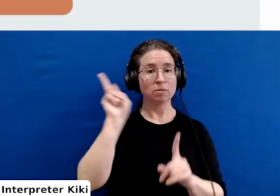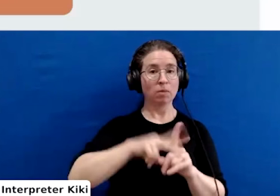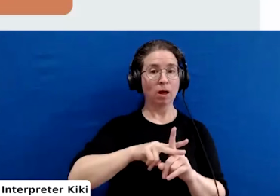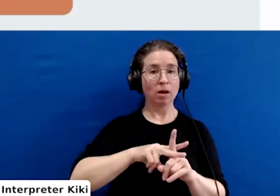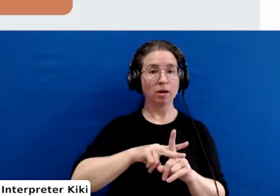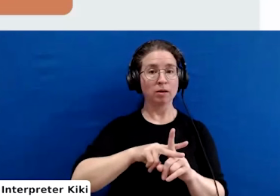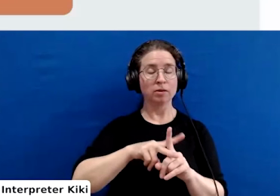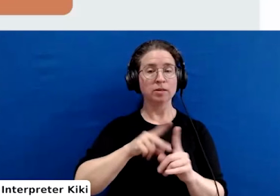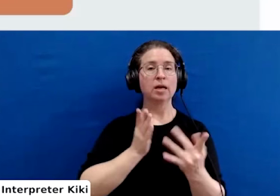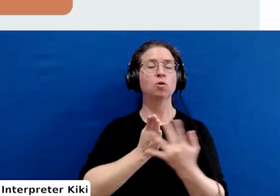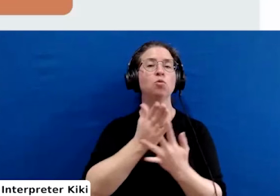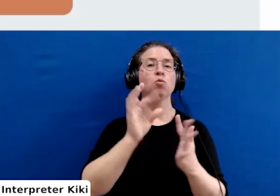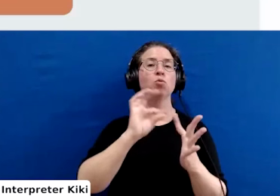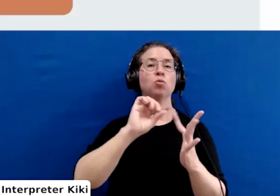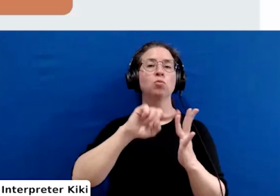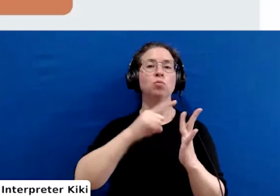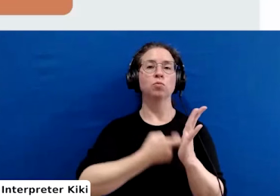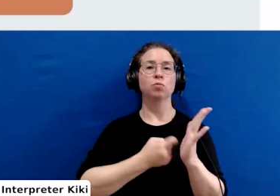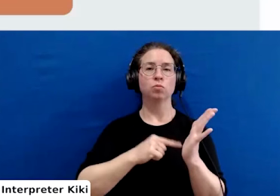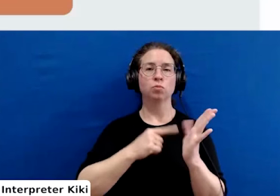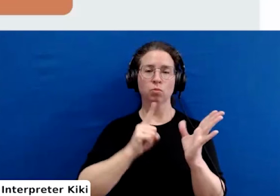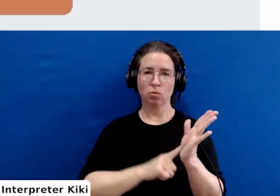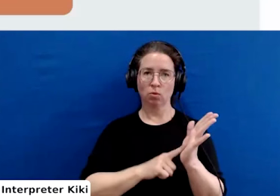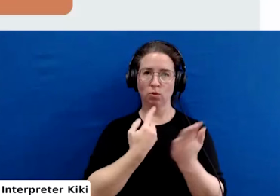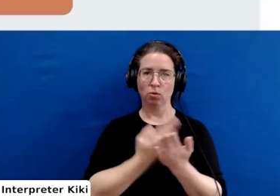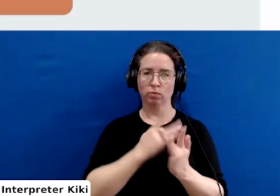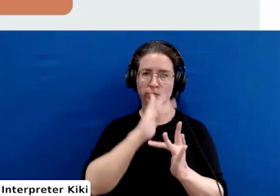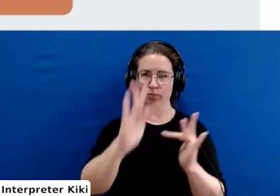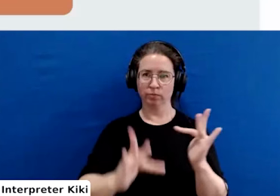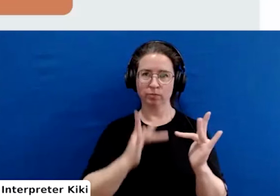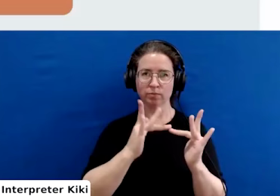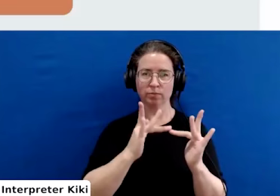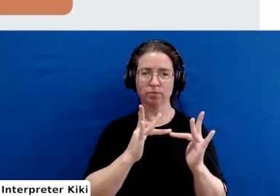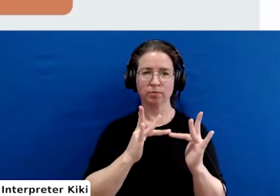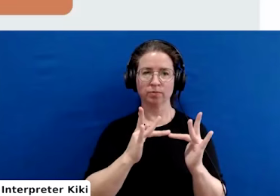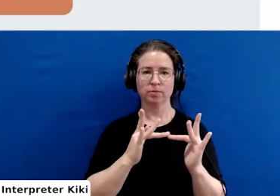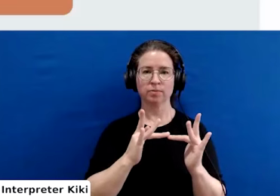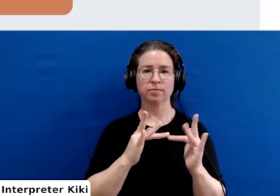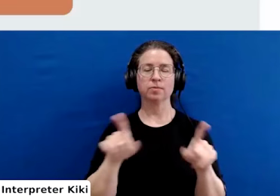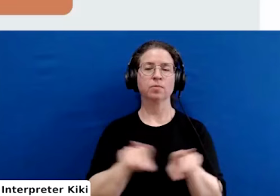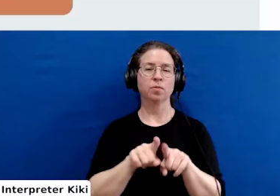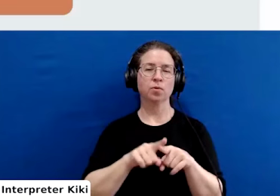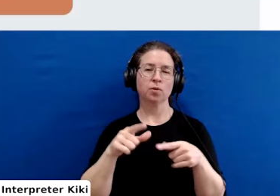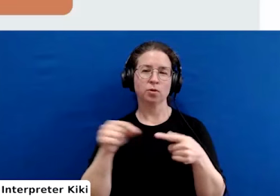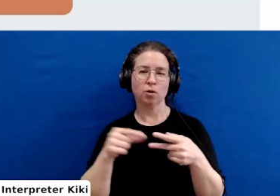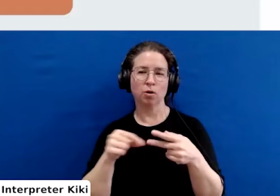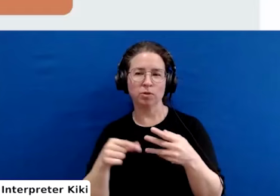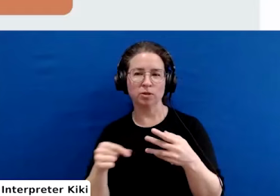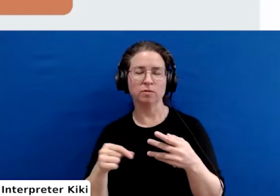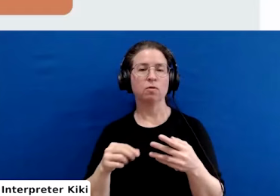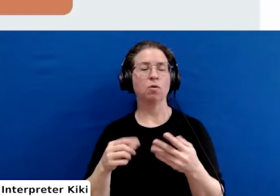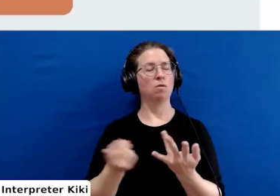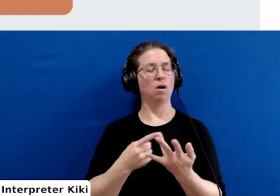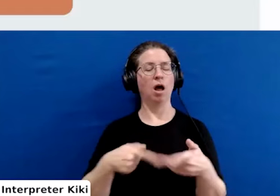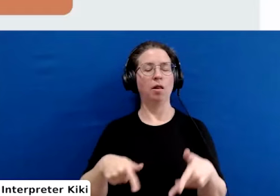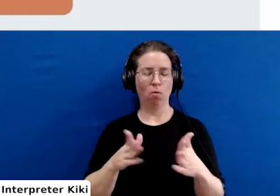through the portal linked on our website. There are also options for alternative